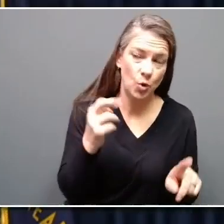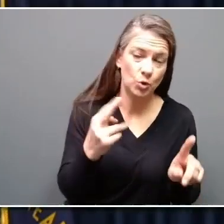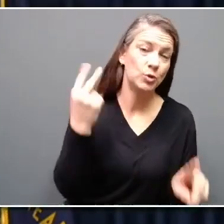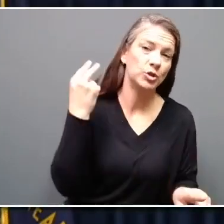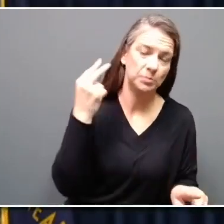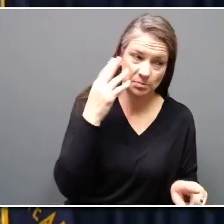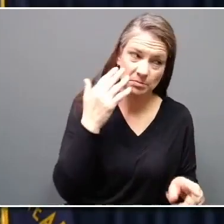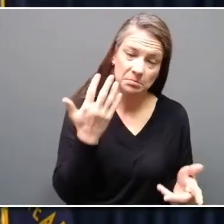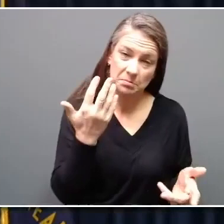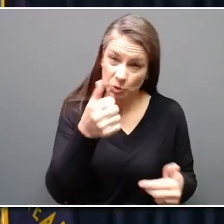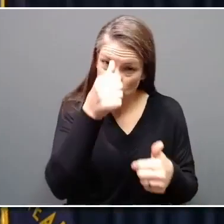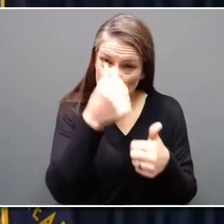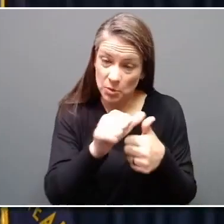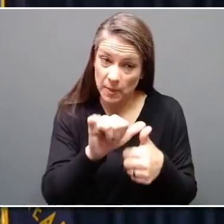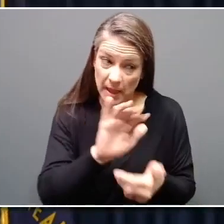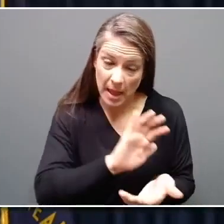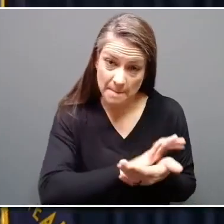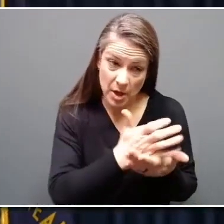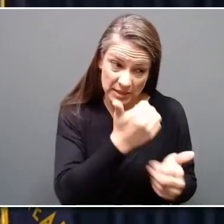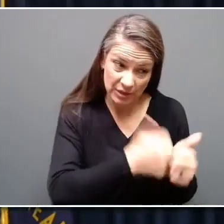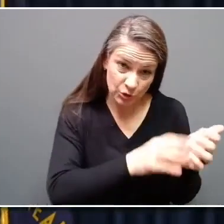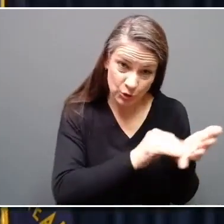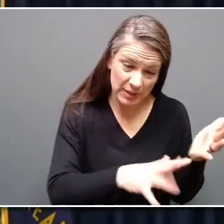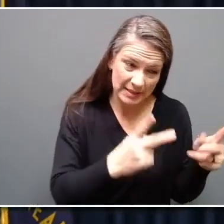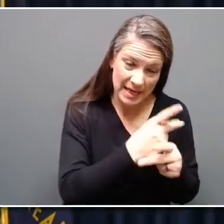that's, remember, the amount per pupil times the number of pupils.